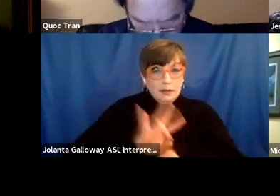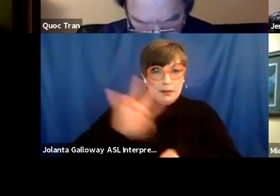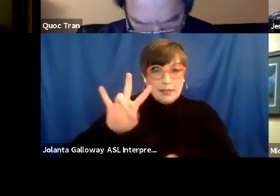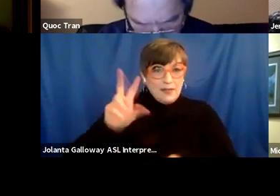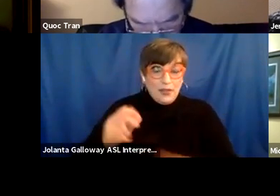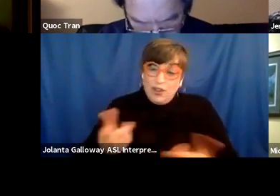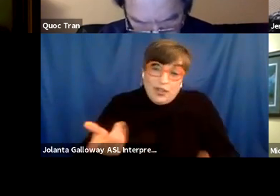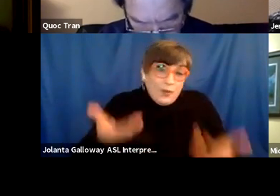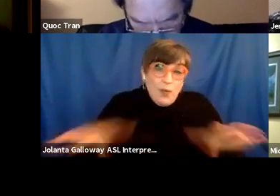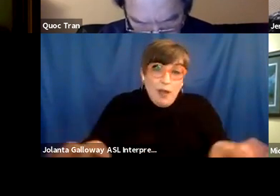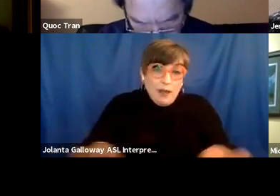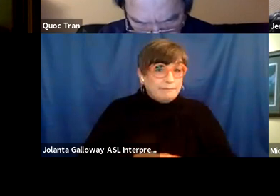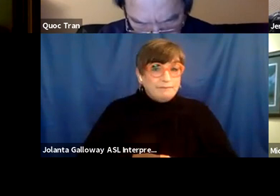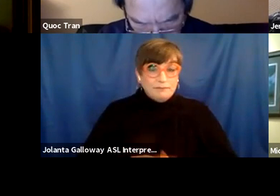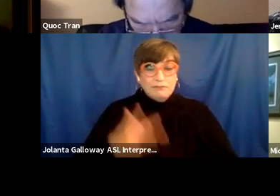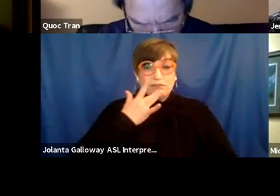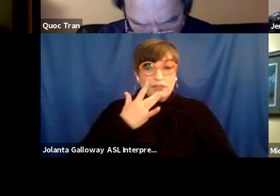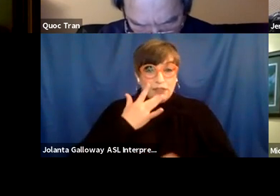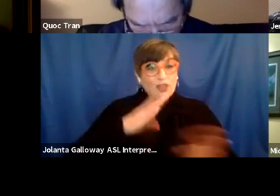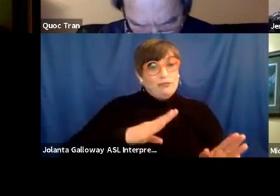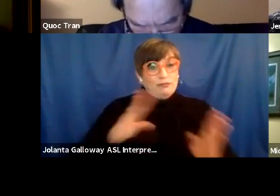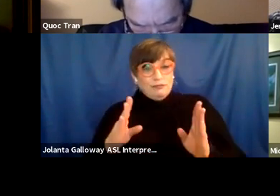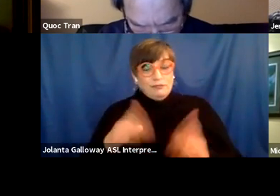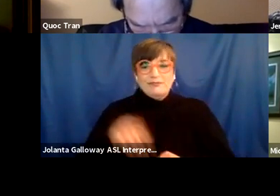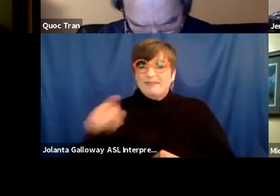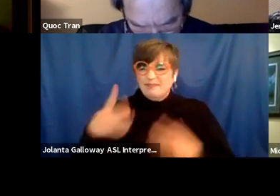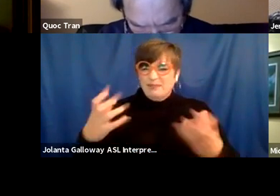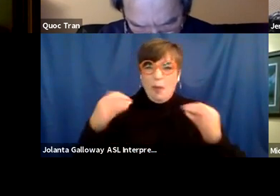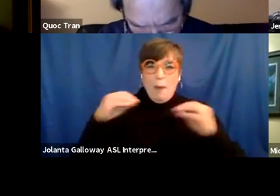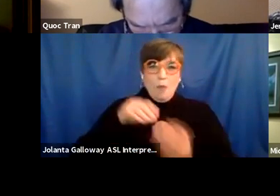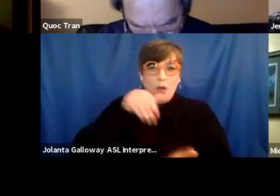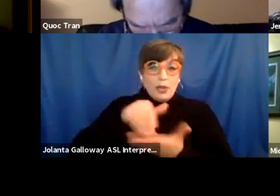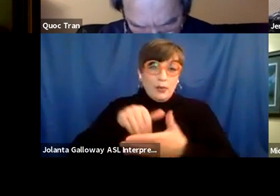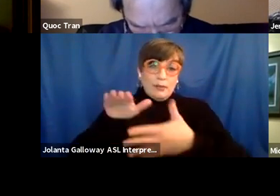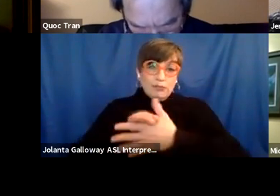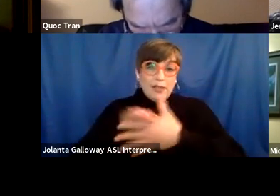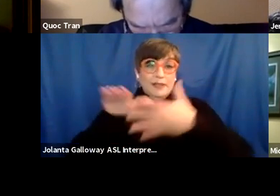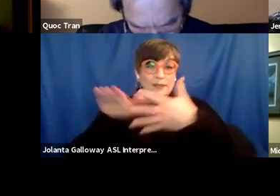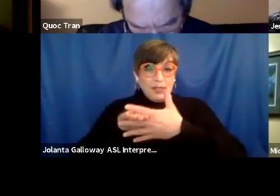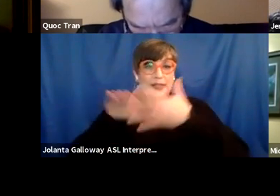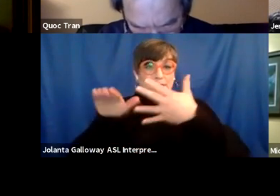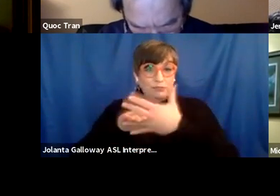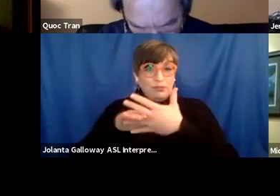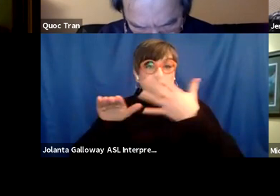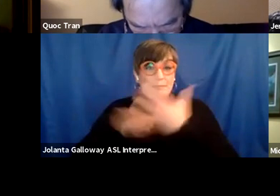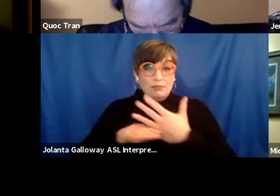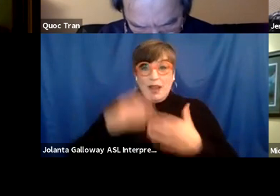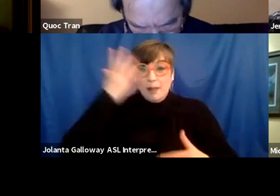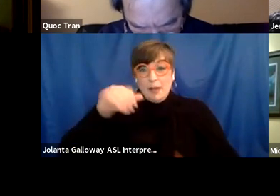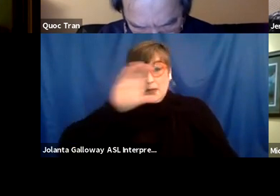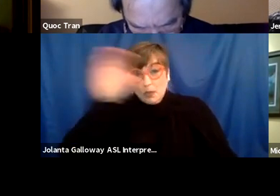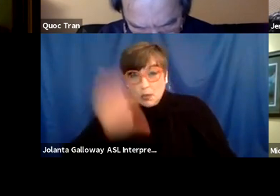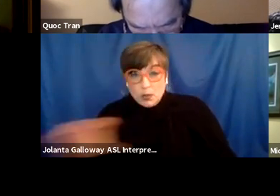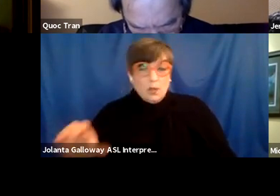know, they want to have later start. They also want more frequent breaks throughout the day. They think that this constant, you